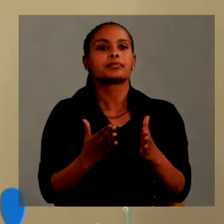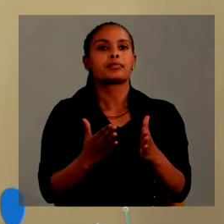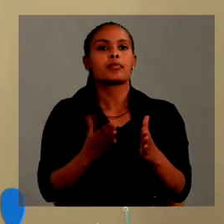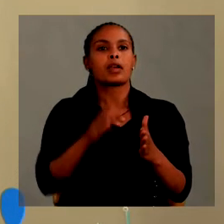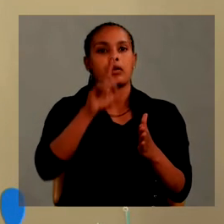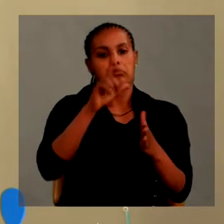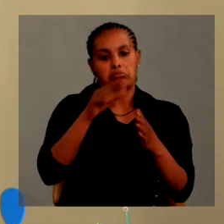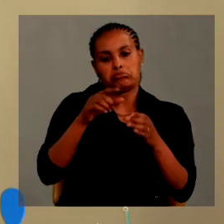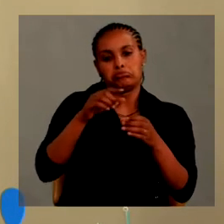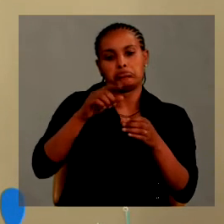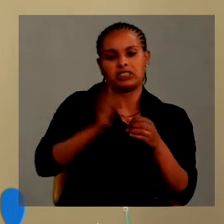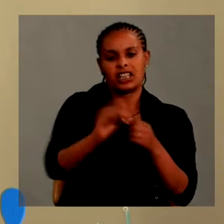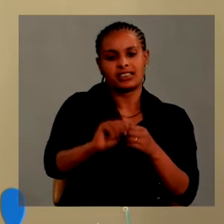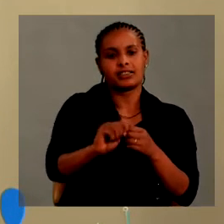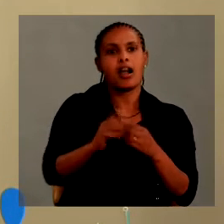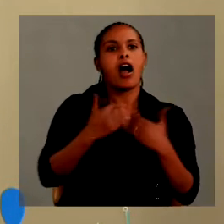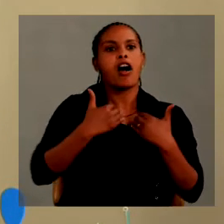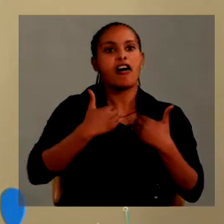latrines